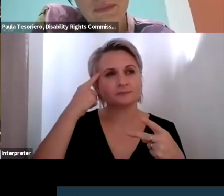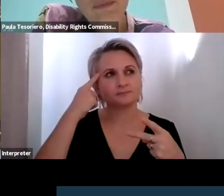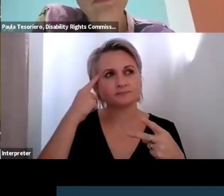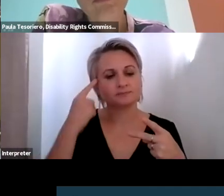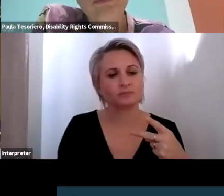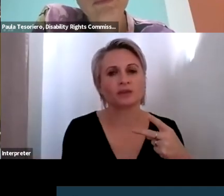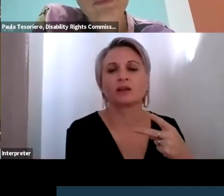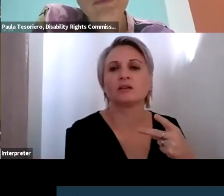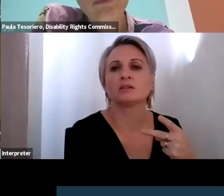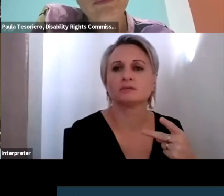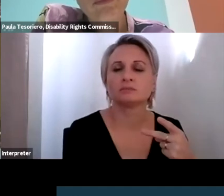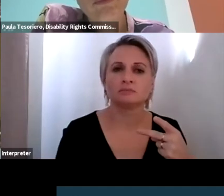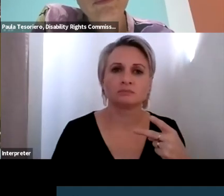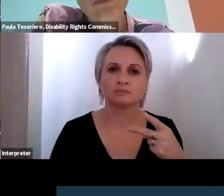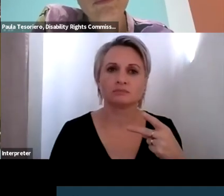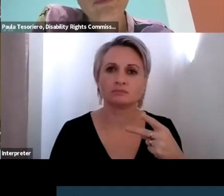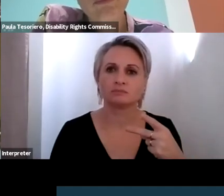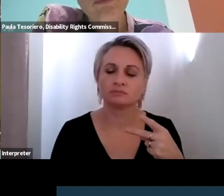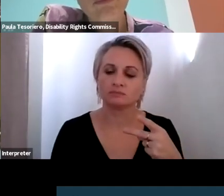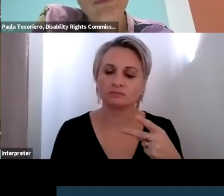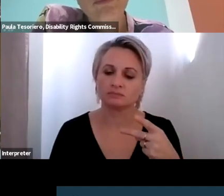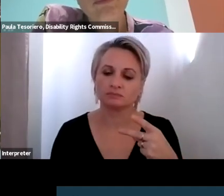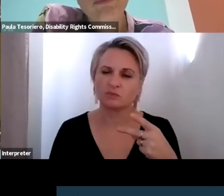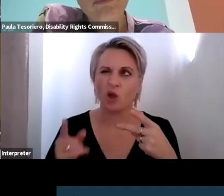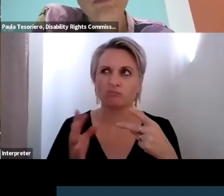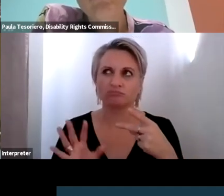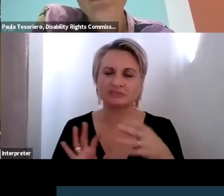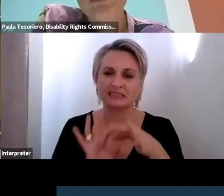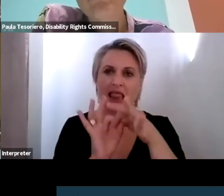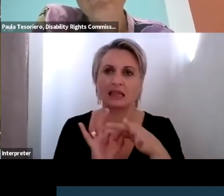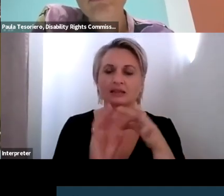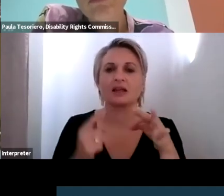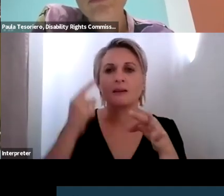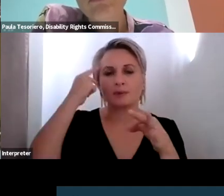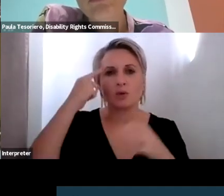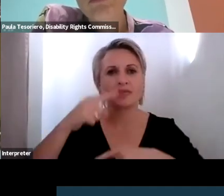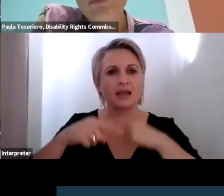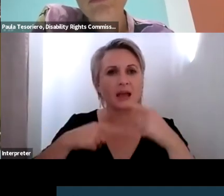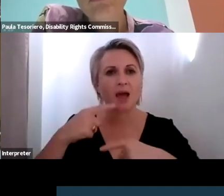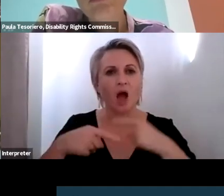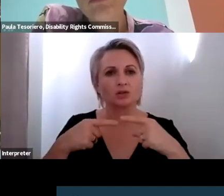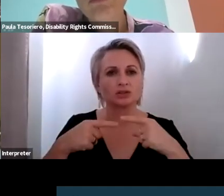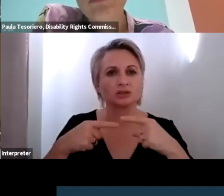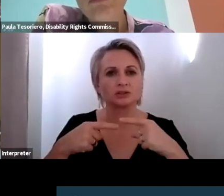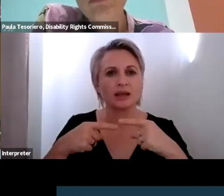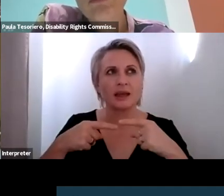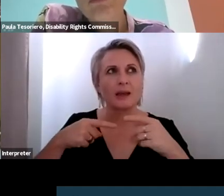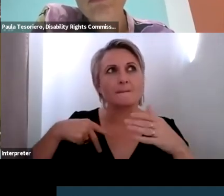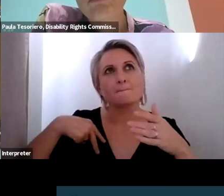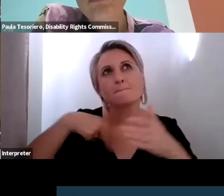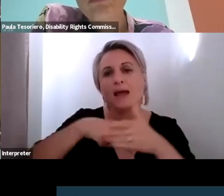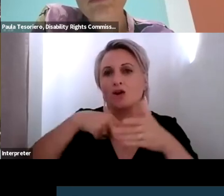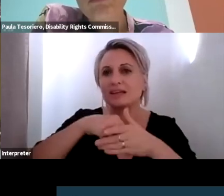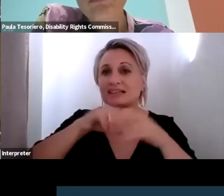it doesn't quite tie up, Kirsten, to be honest, but it's in terms of breaking through barriers, it's really about leaders